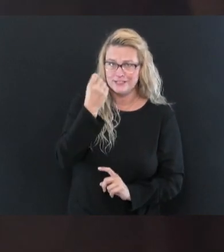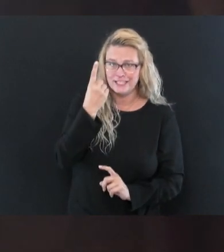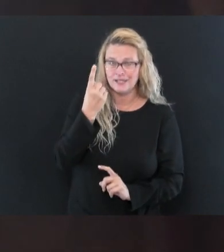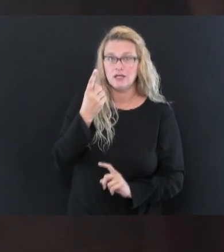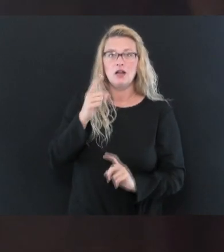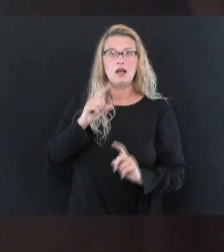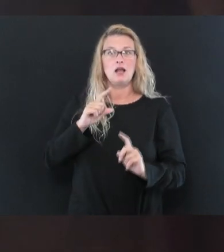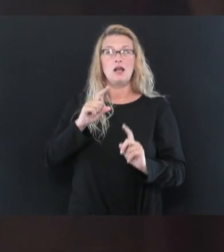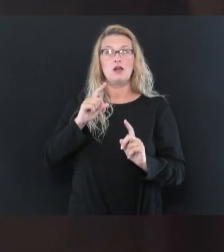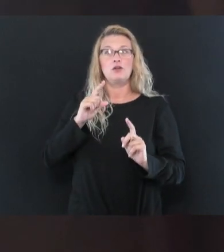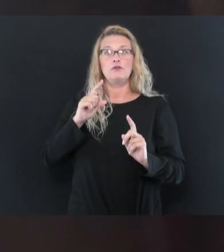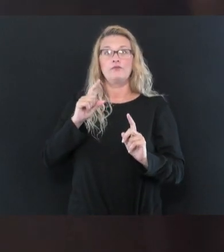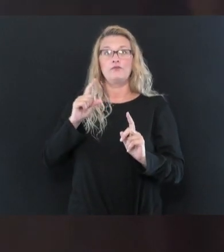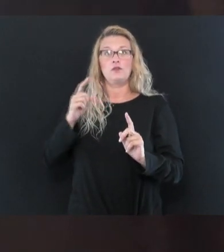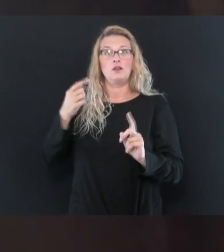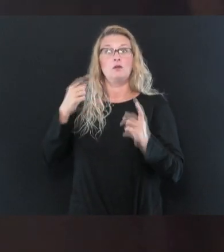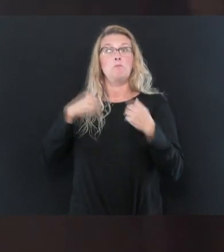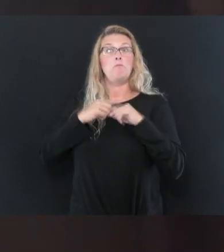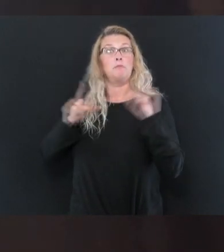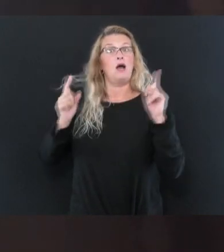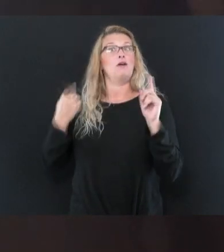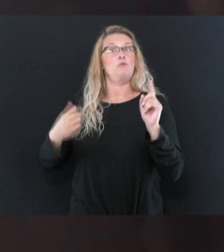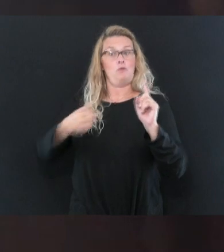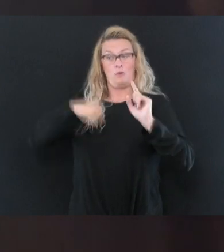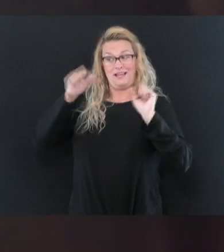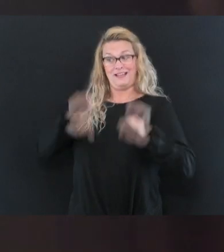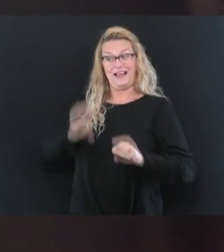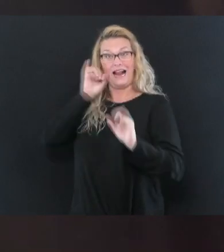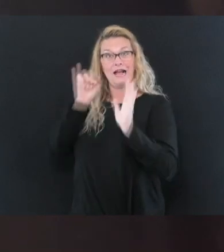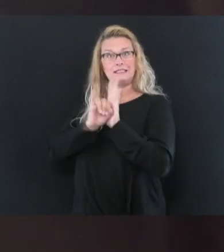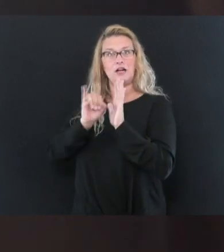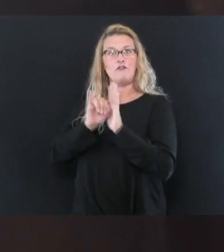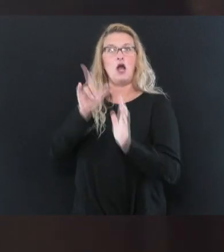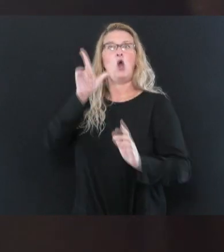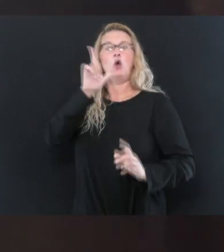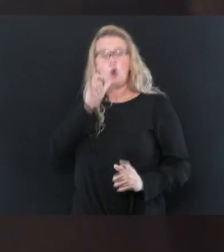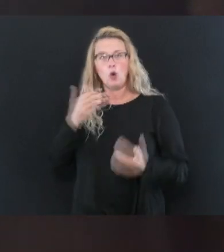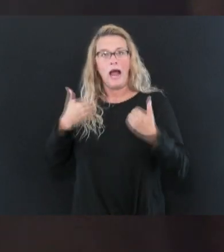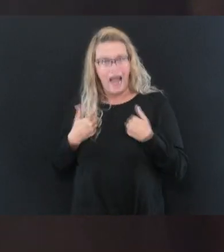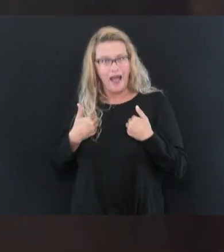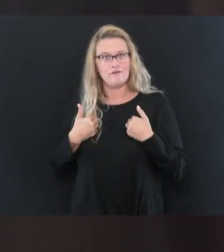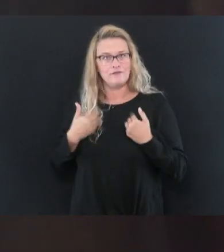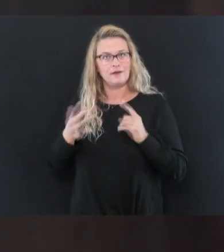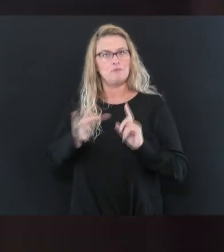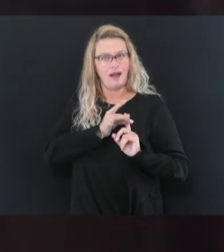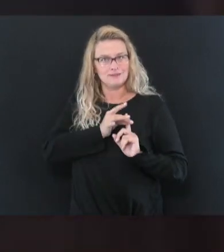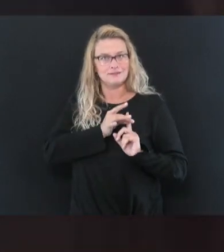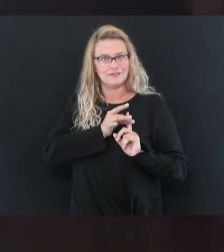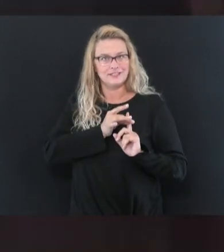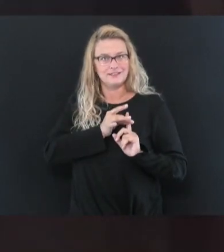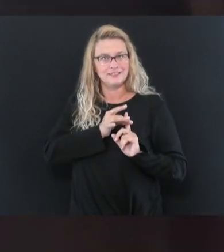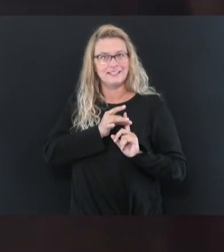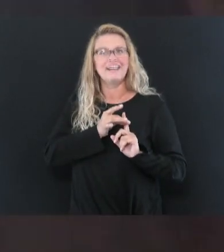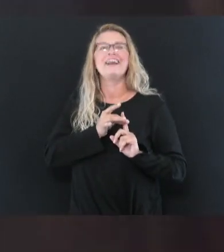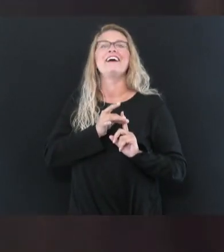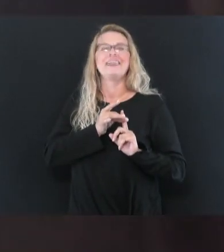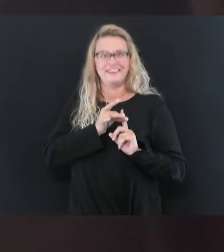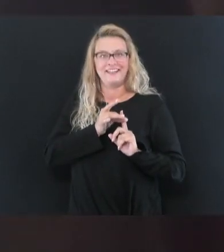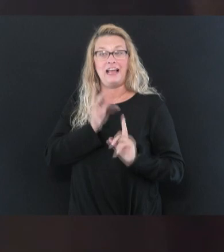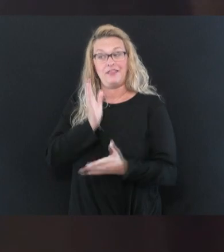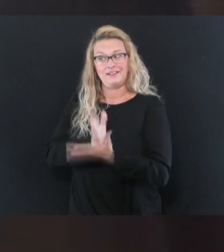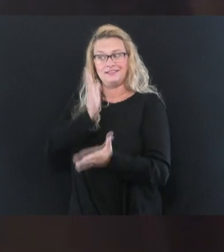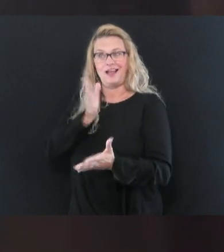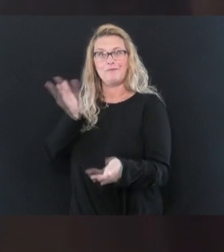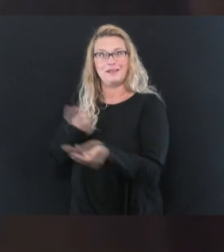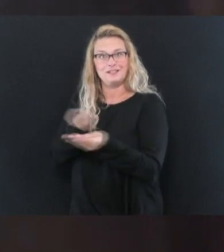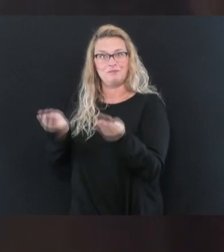we identify that small group of people who can spread the virus to everybody else. And we're using very strict